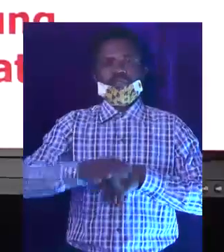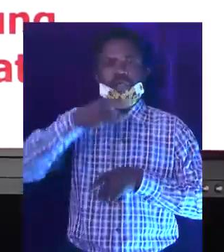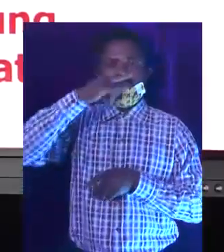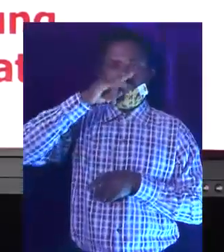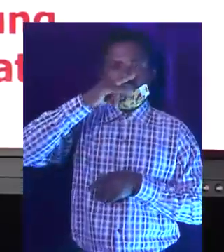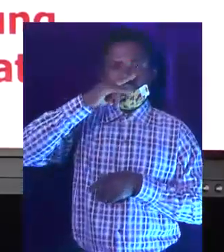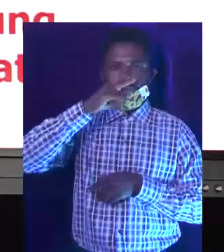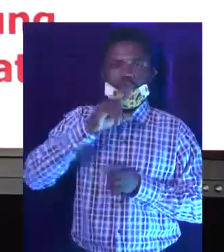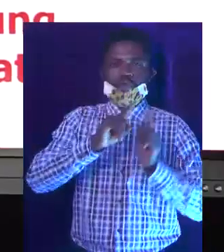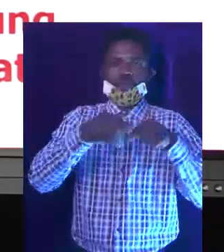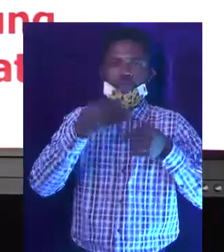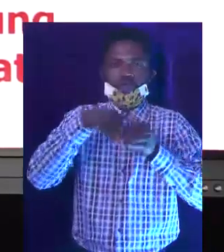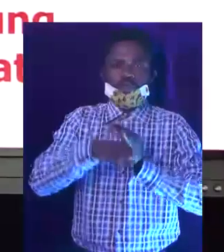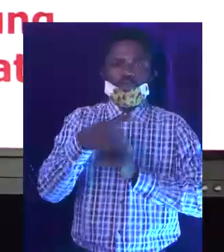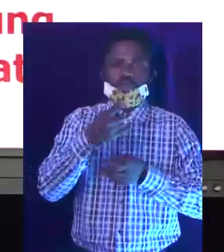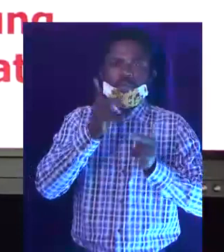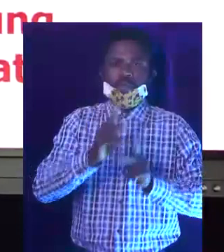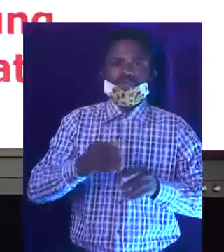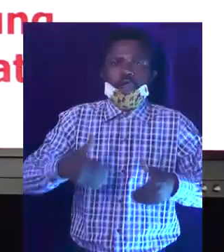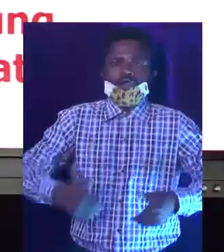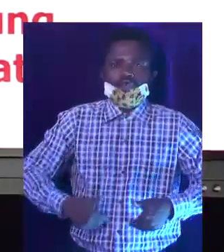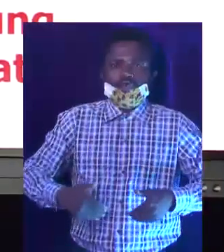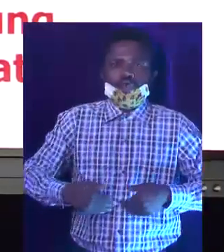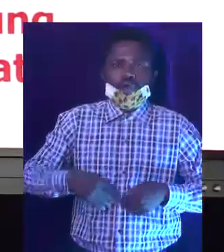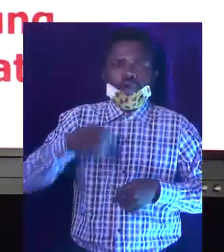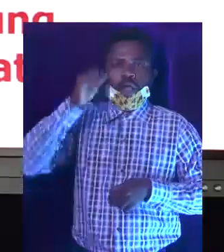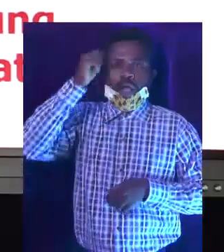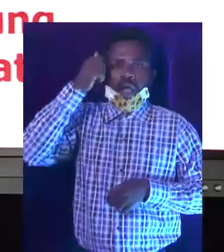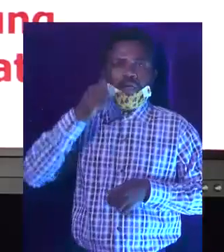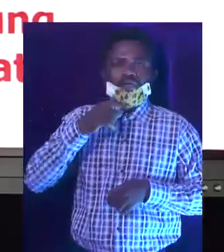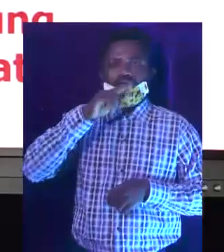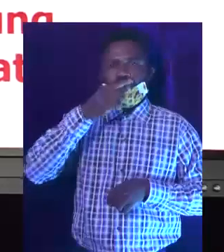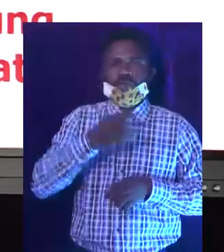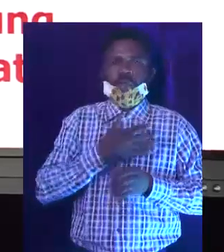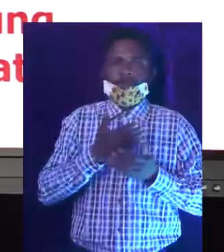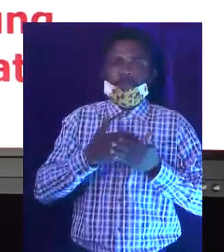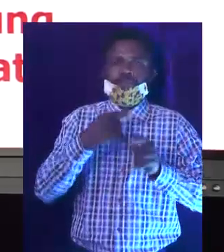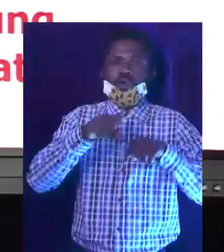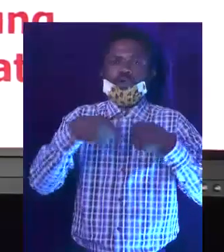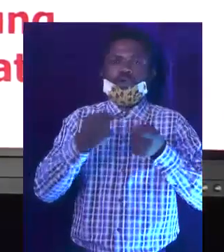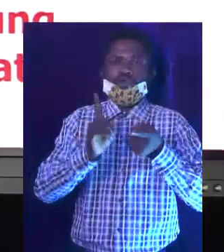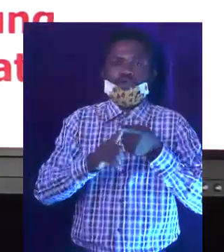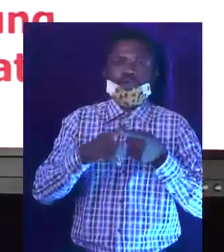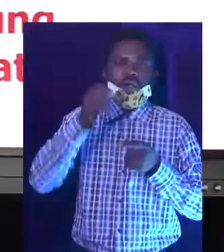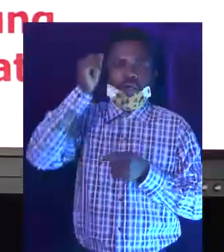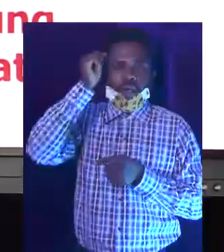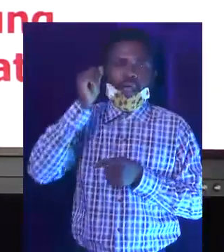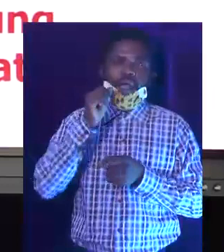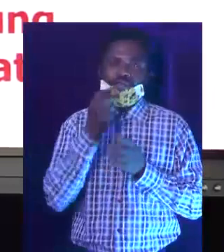childhood. You go into the person's young adulthood. Then before going